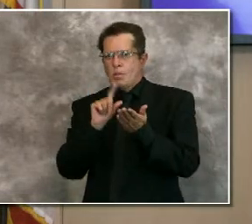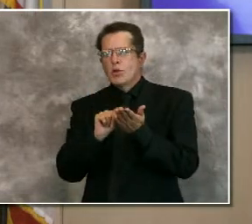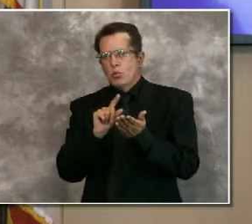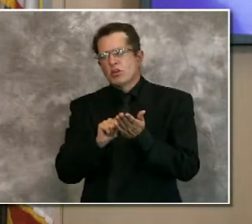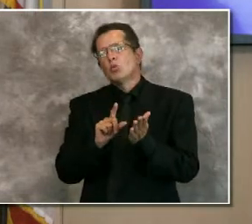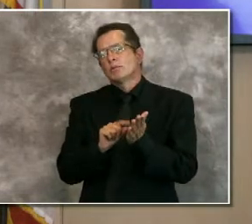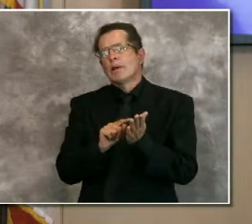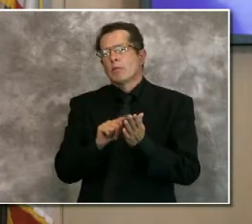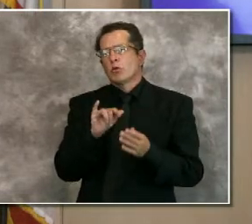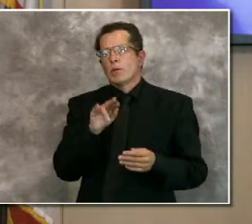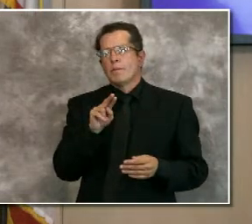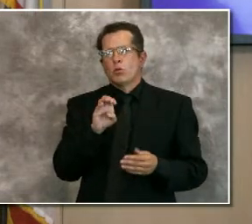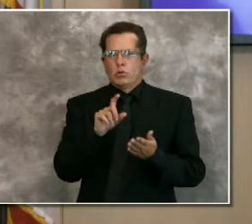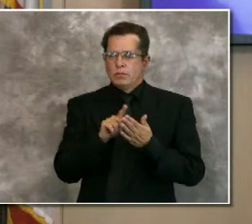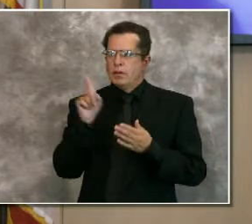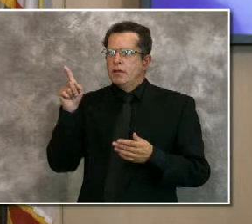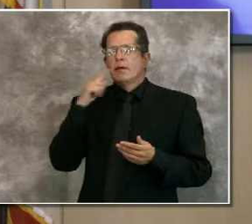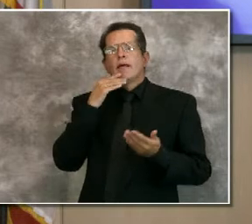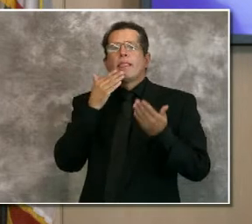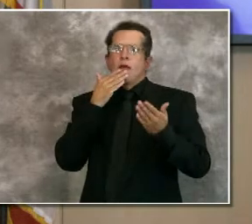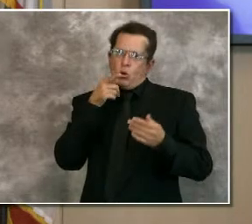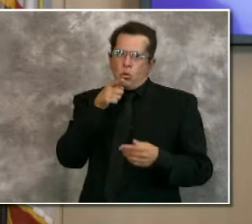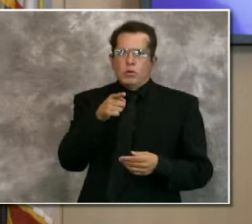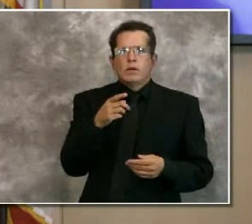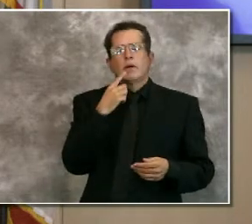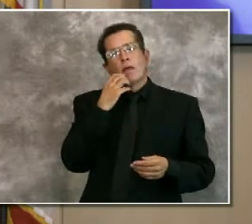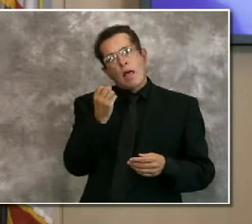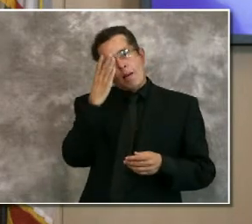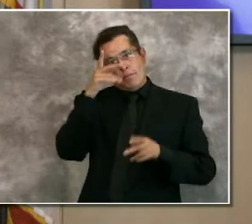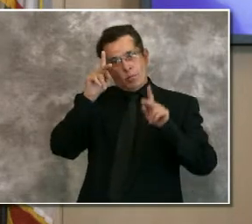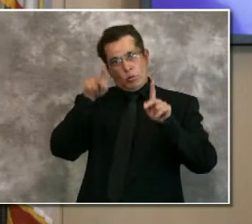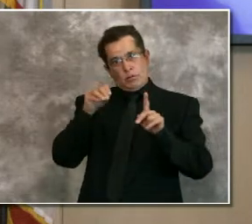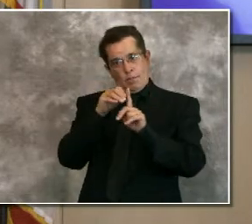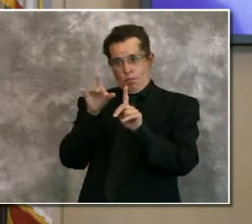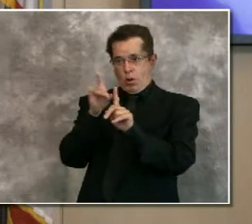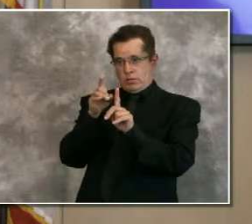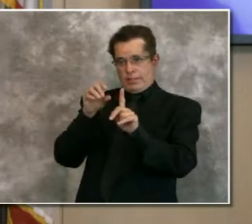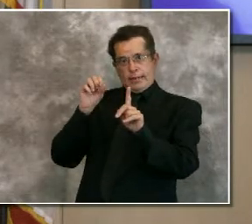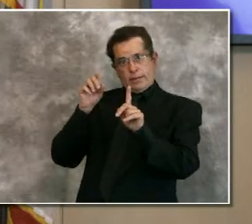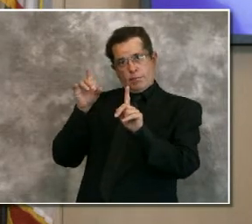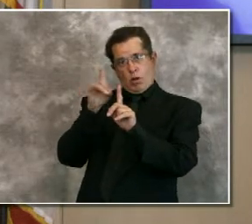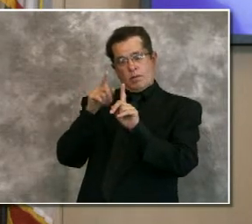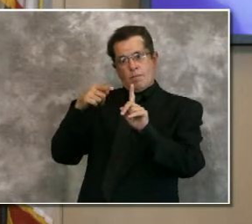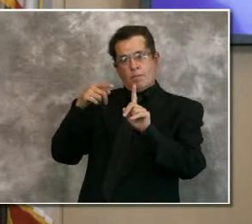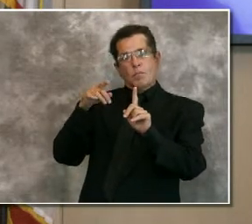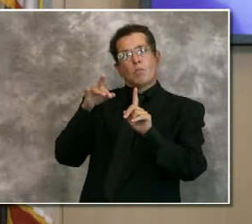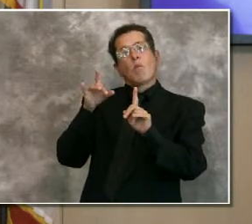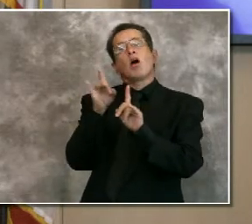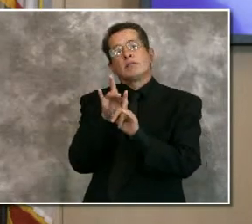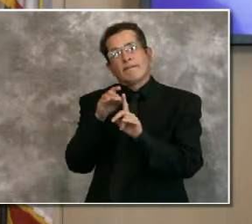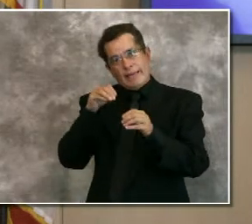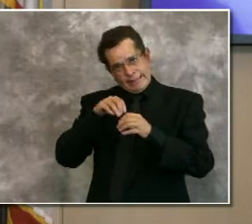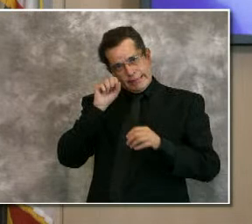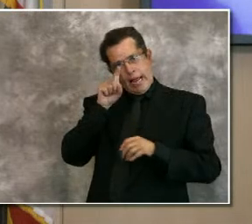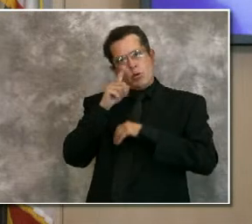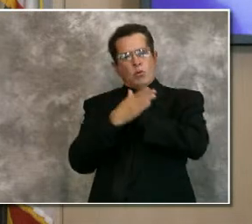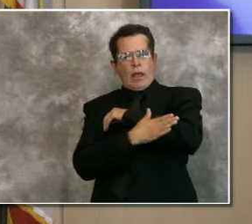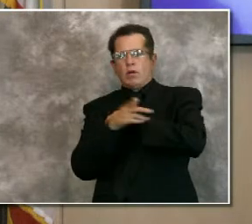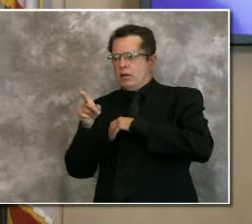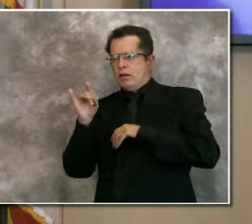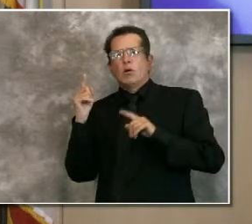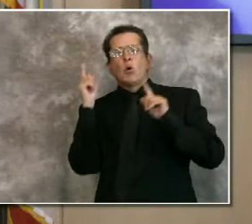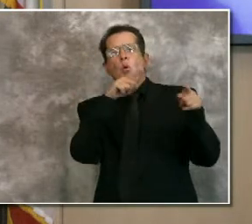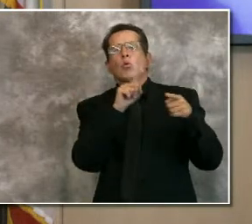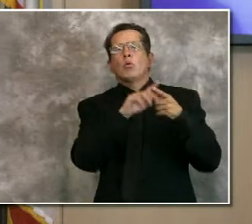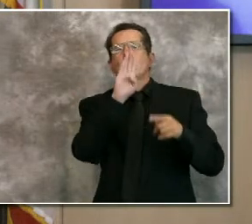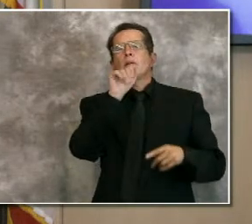Thank you. How many people who tested positive in San Diego County visited bars, wineries, and breweries?